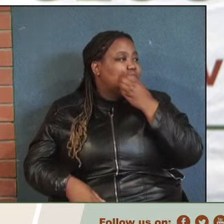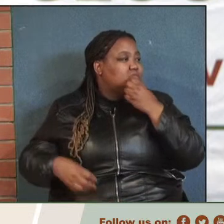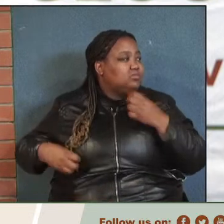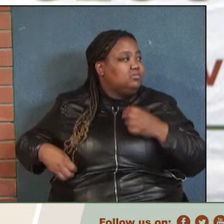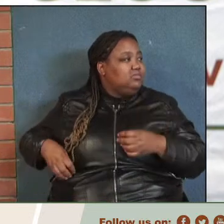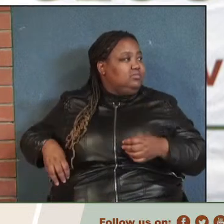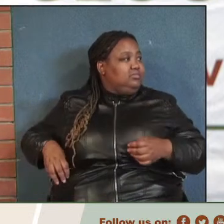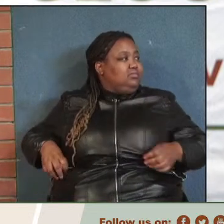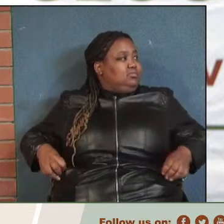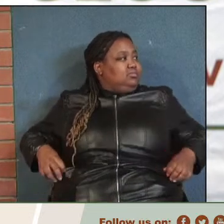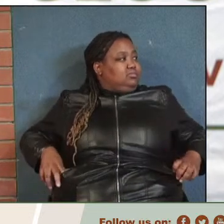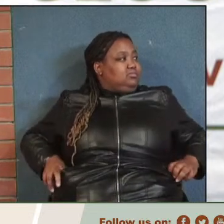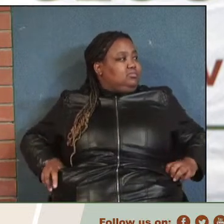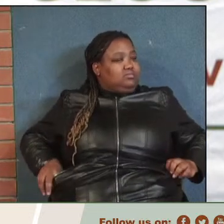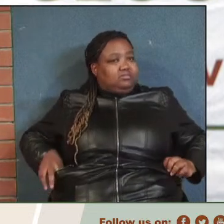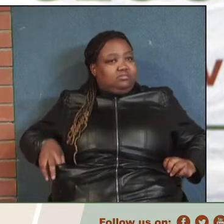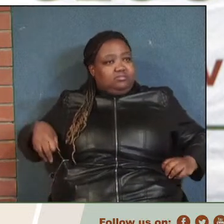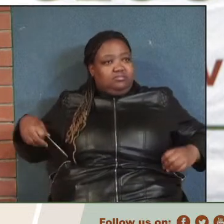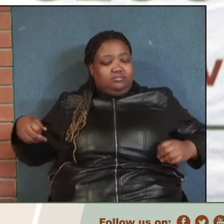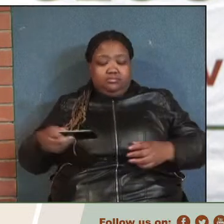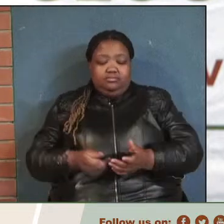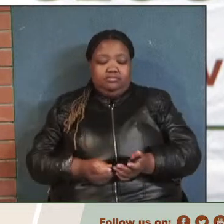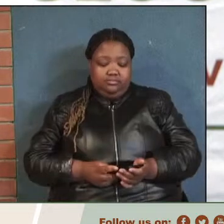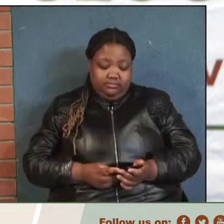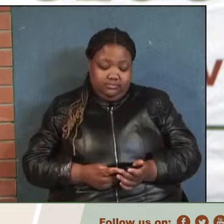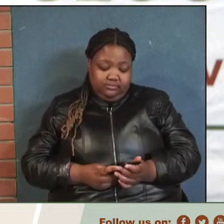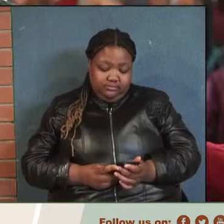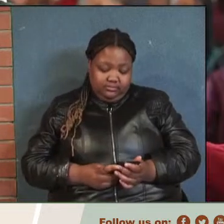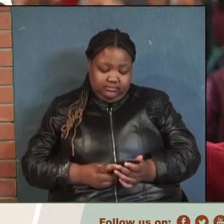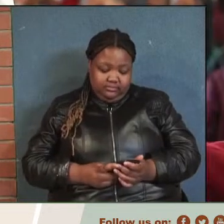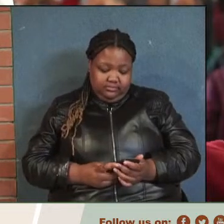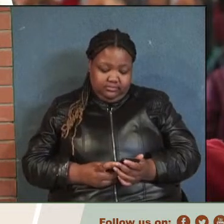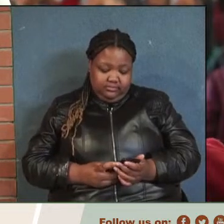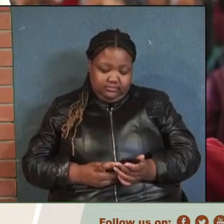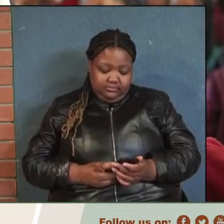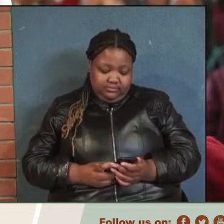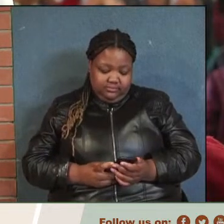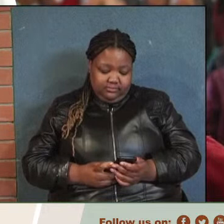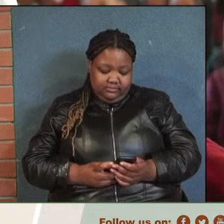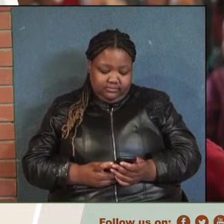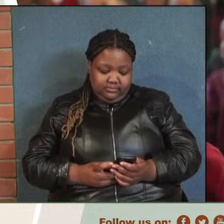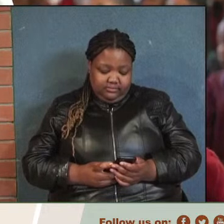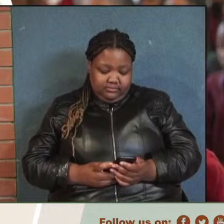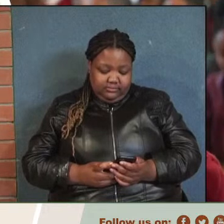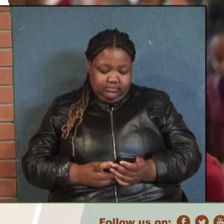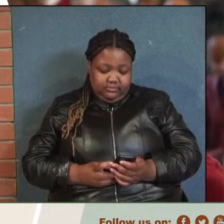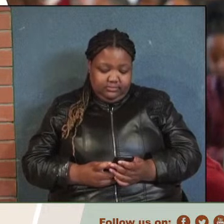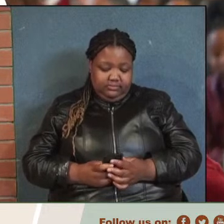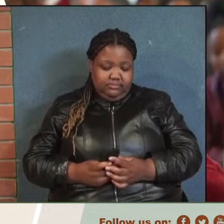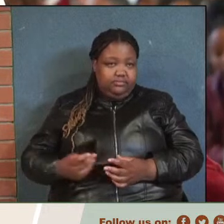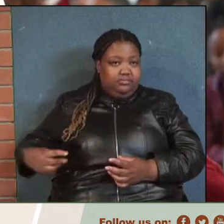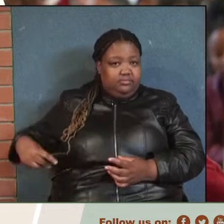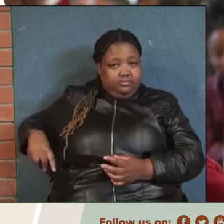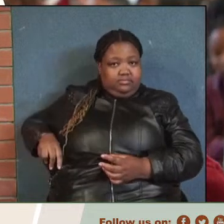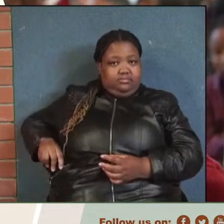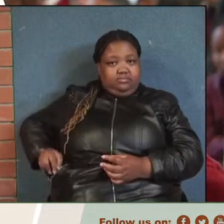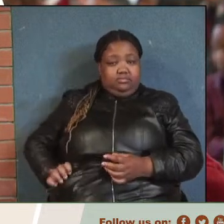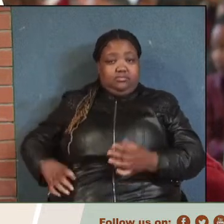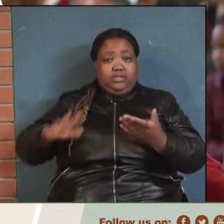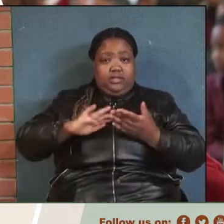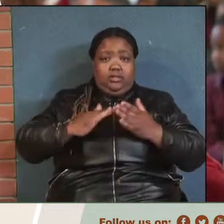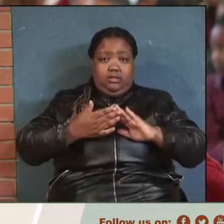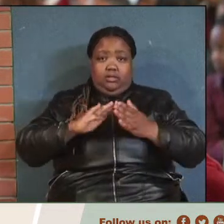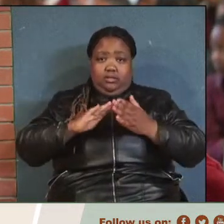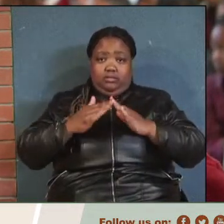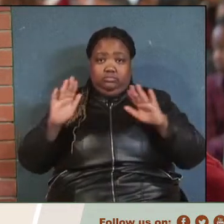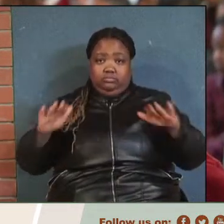So we don't can't choose what communities we grow up in. Some of us